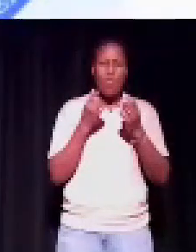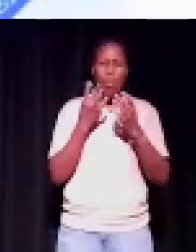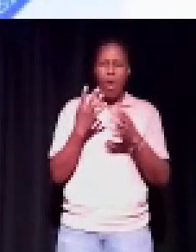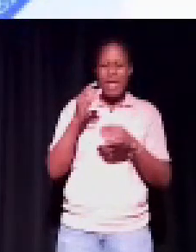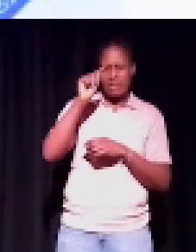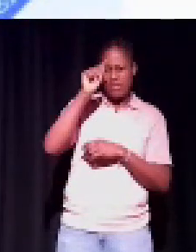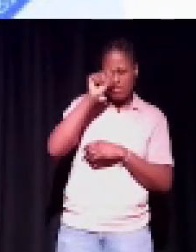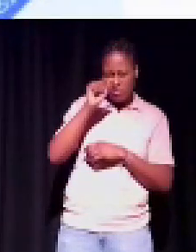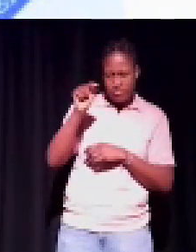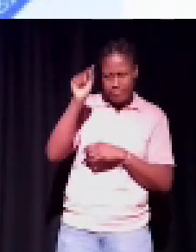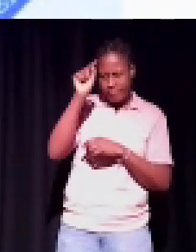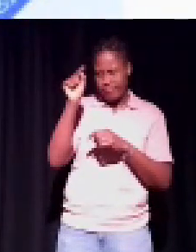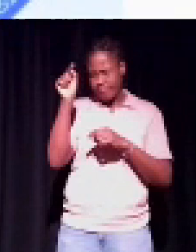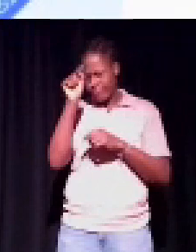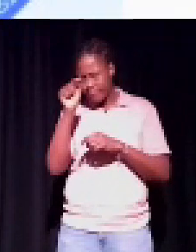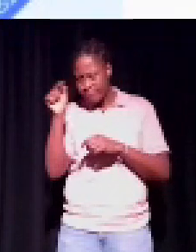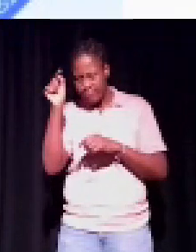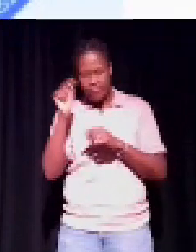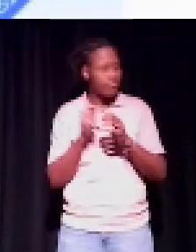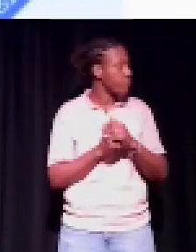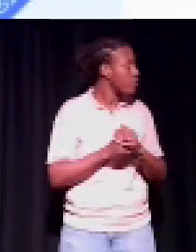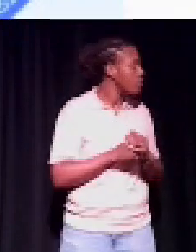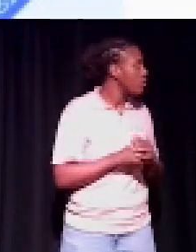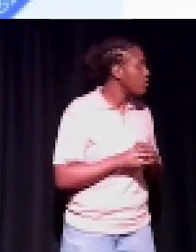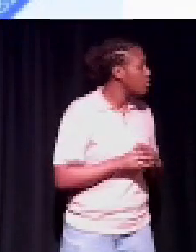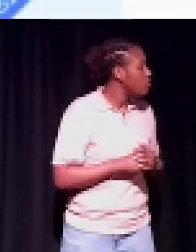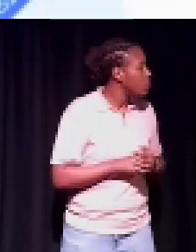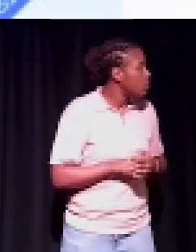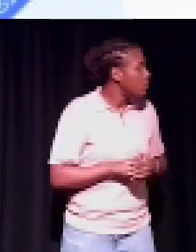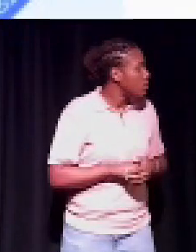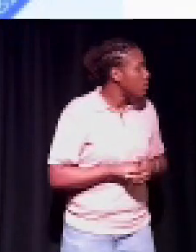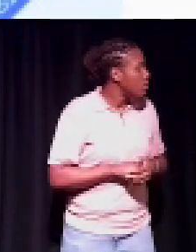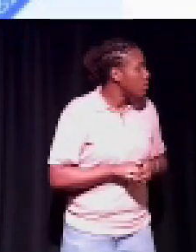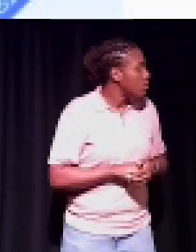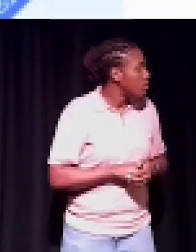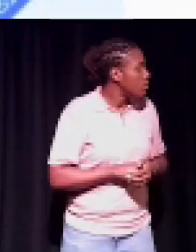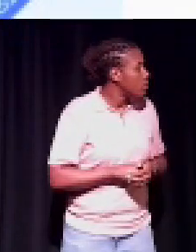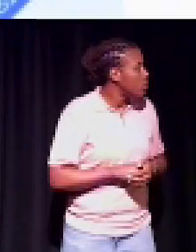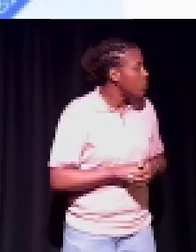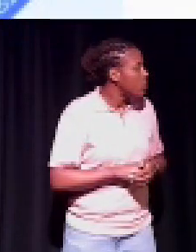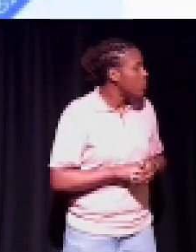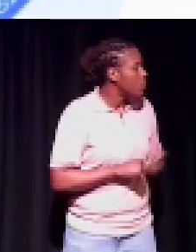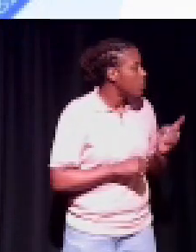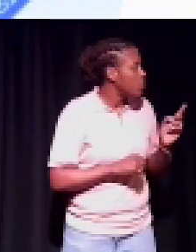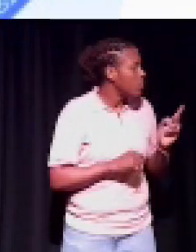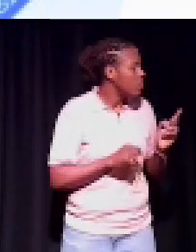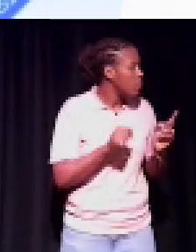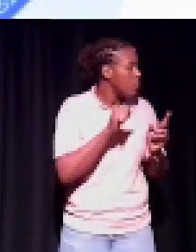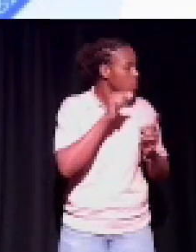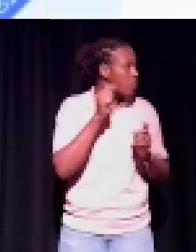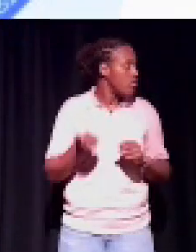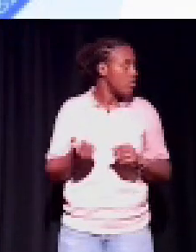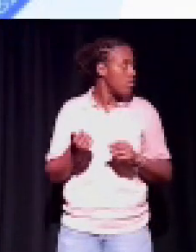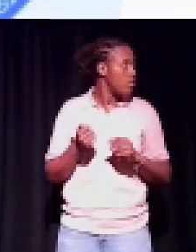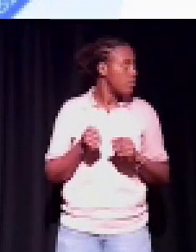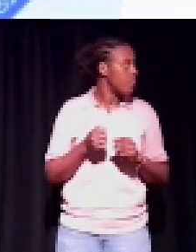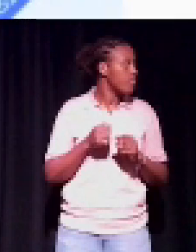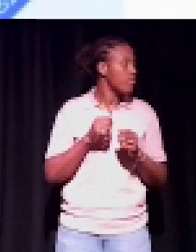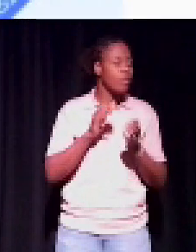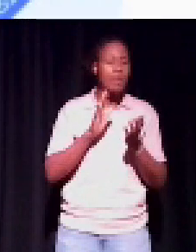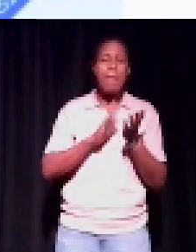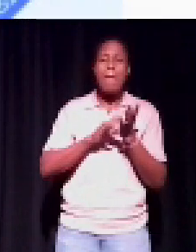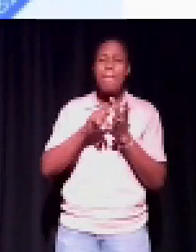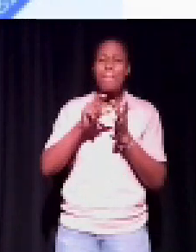Okay. And the final parts that we need are just mini jack connectors. And these are really cheap. These